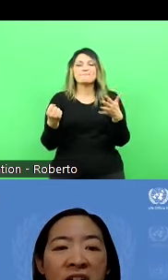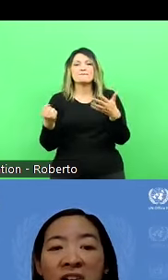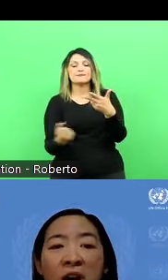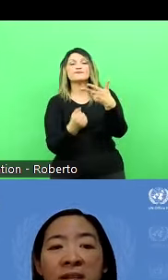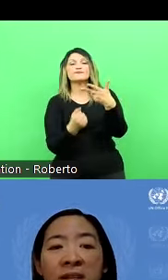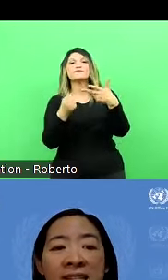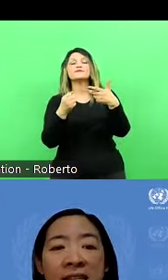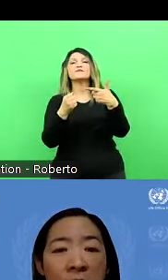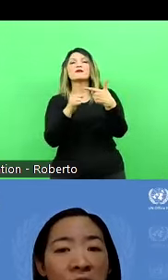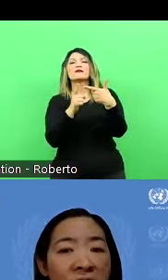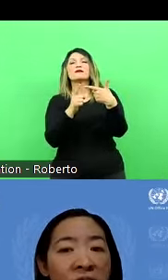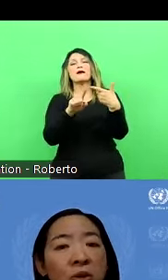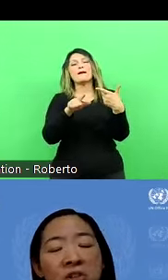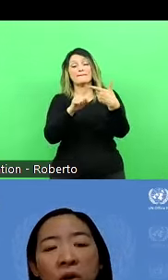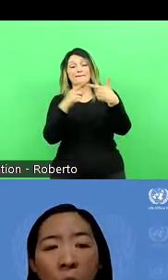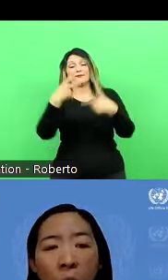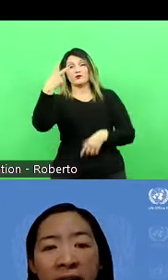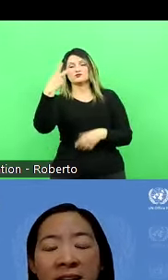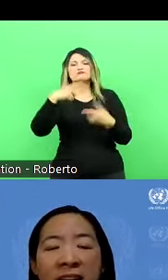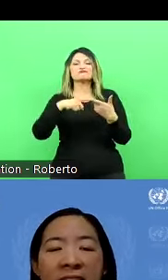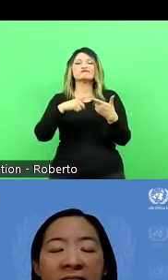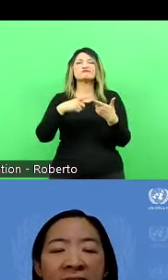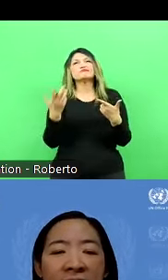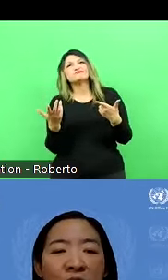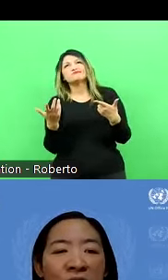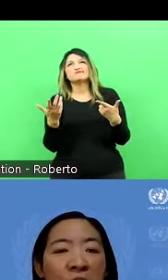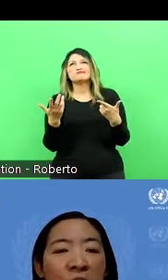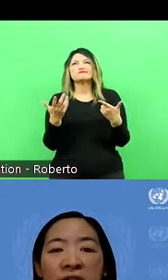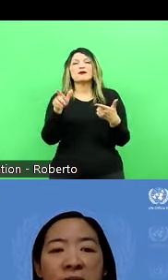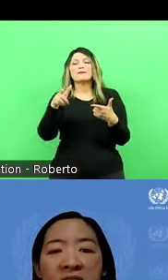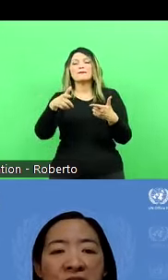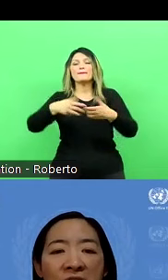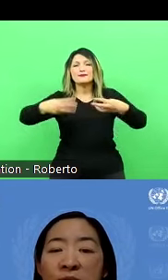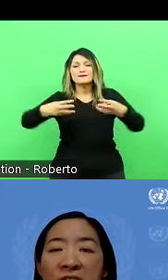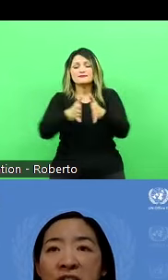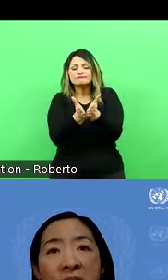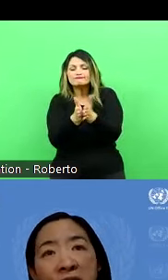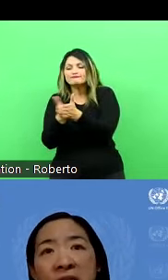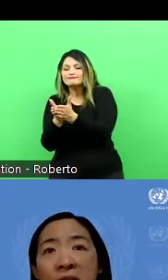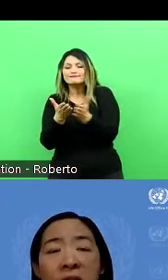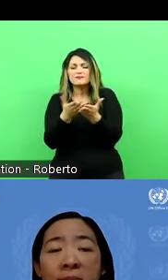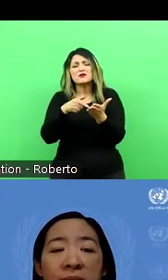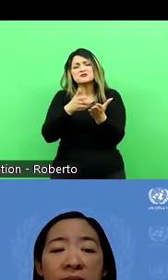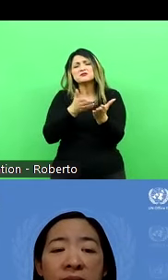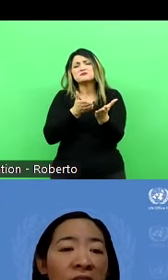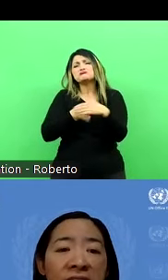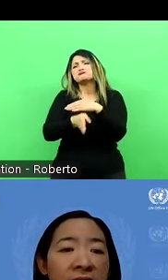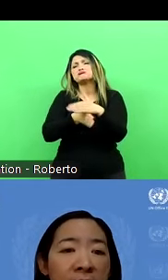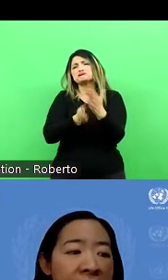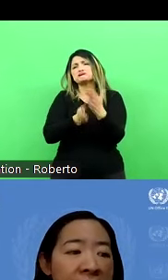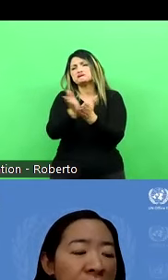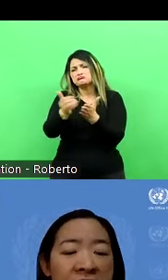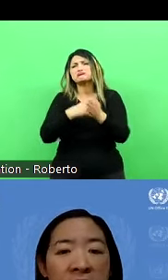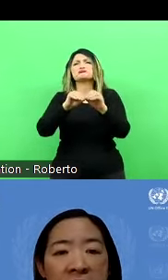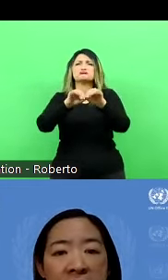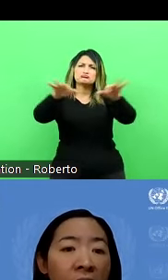are not normally accessible, then you can score 1. And if you have no information or communication materials targeting persons